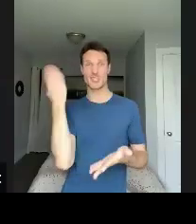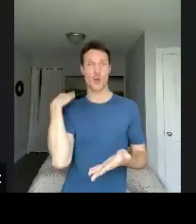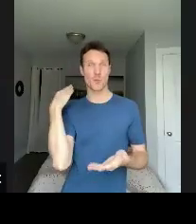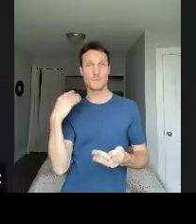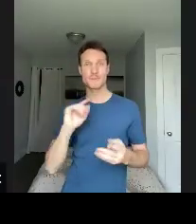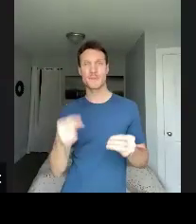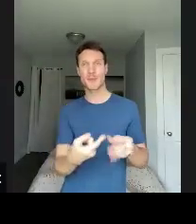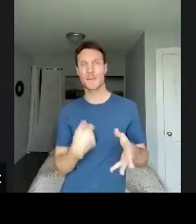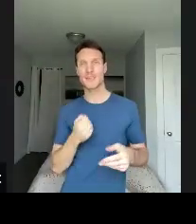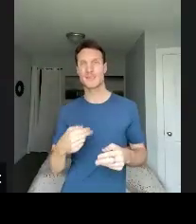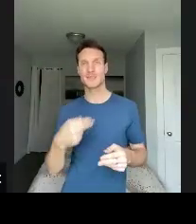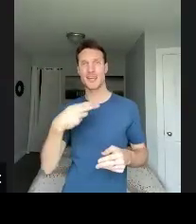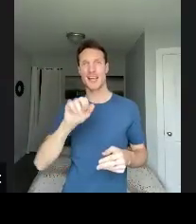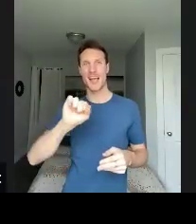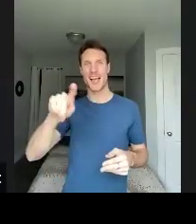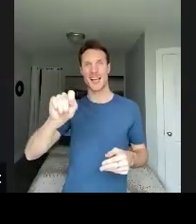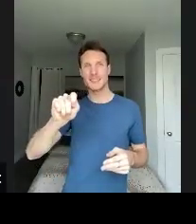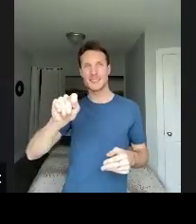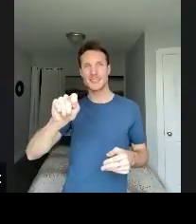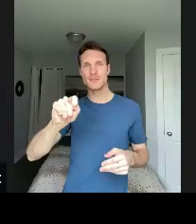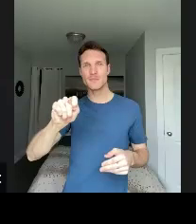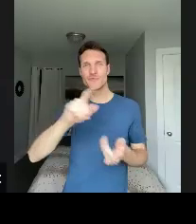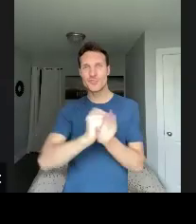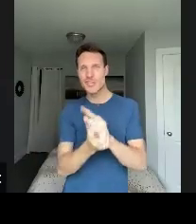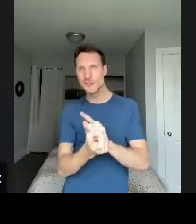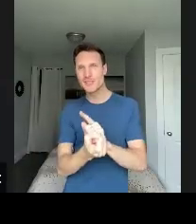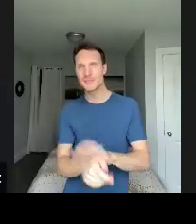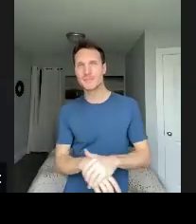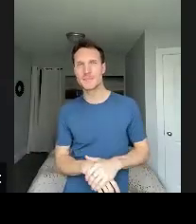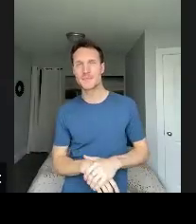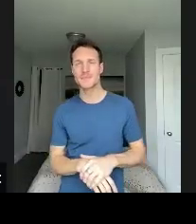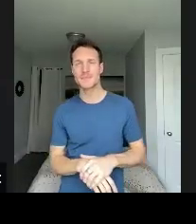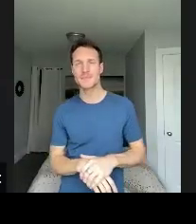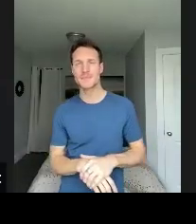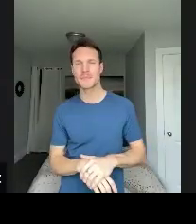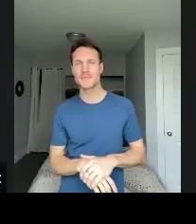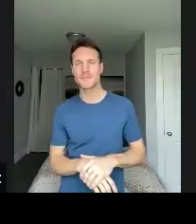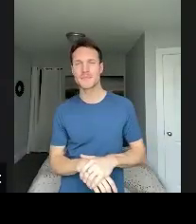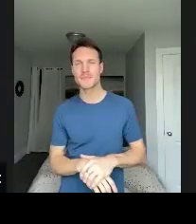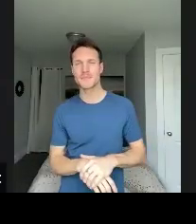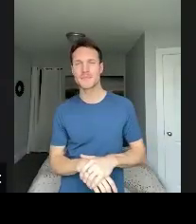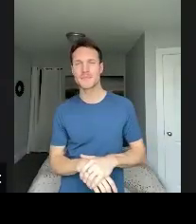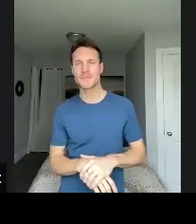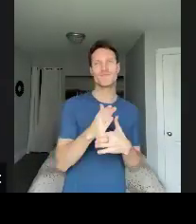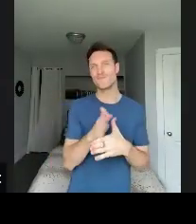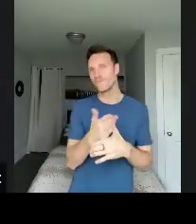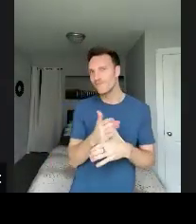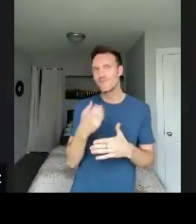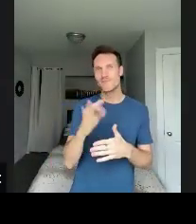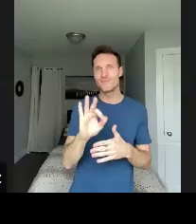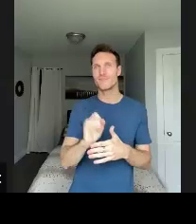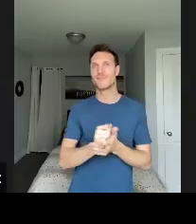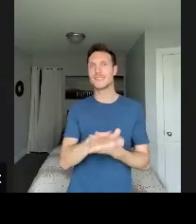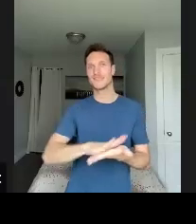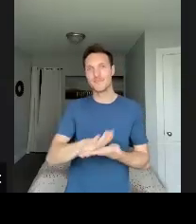So we are kind of right in the middle of the cleanup effort there to resubmit our heightened scrutiny list to